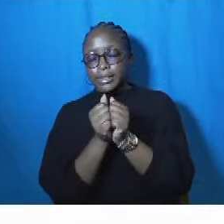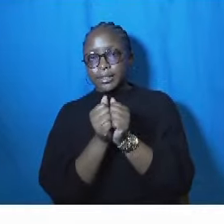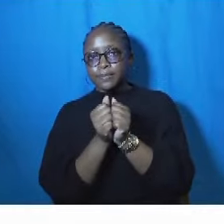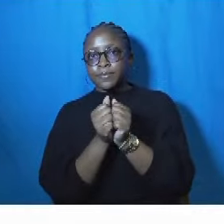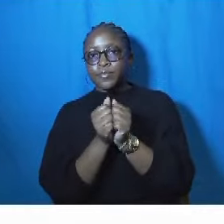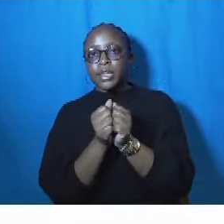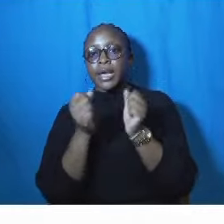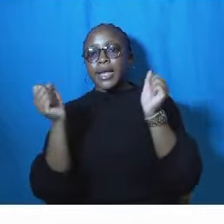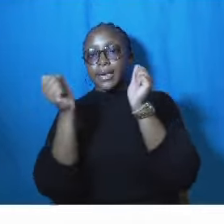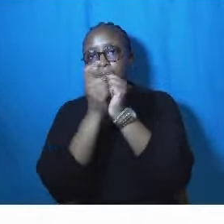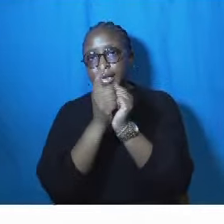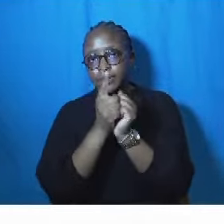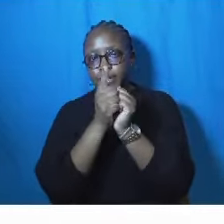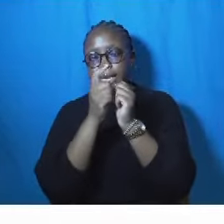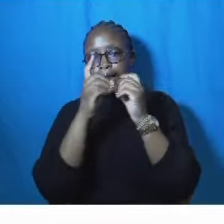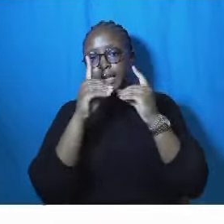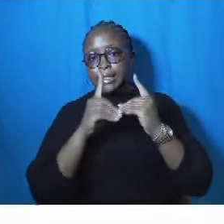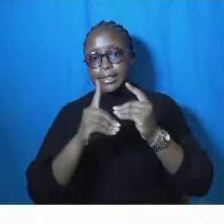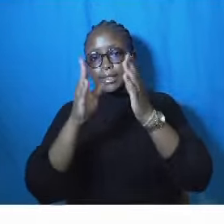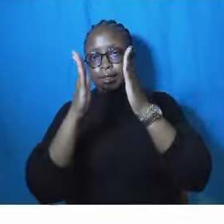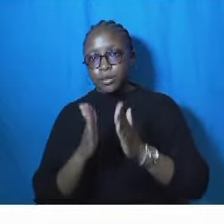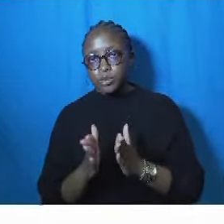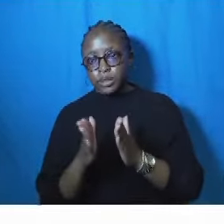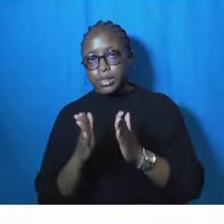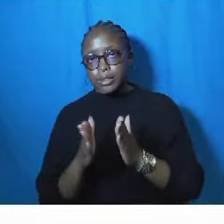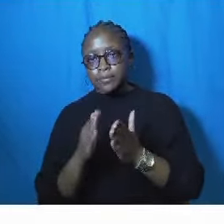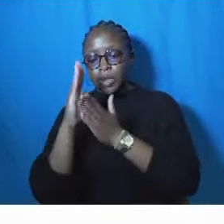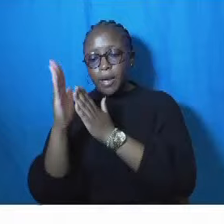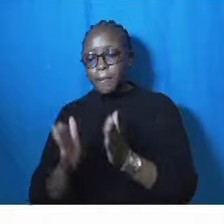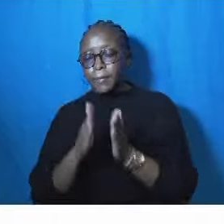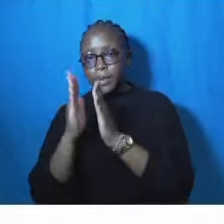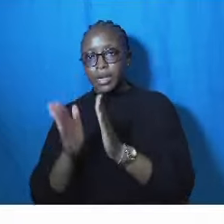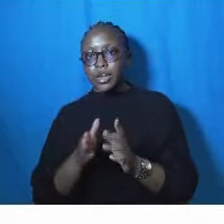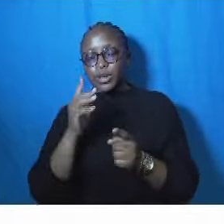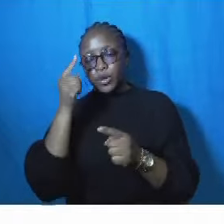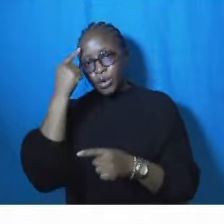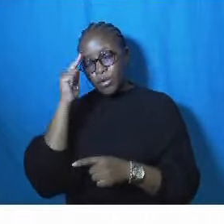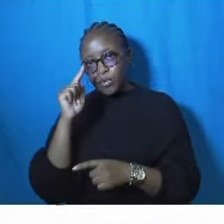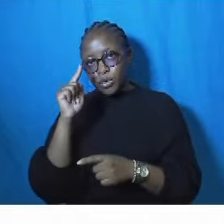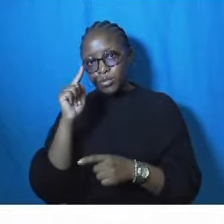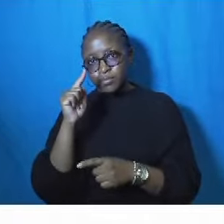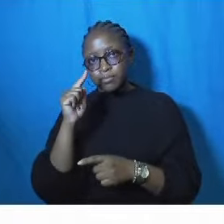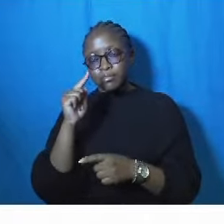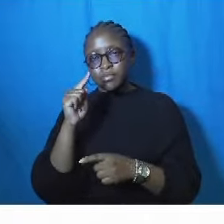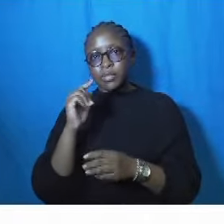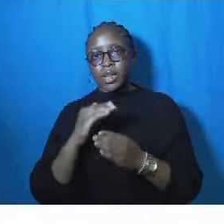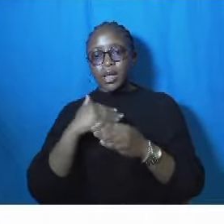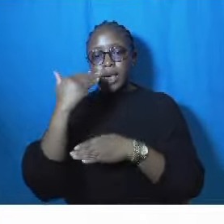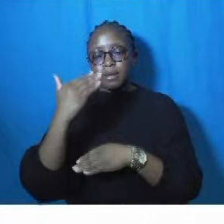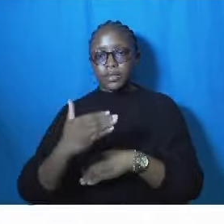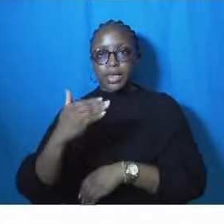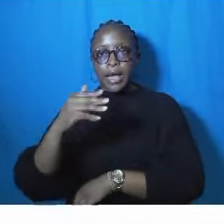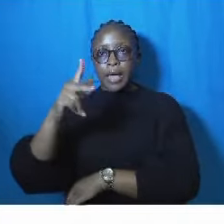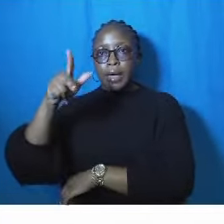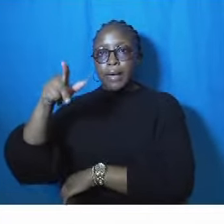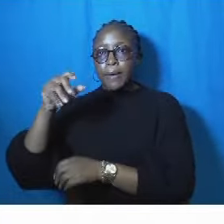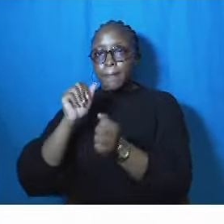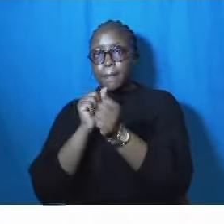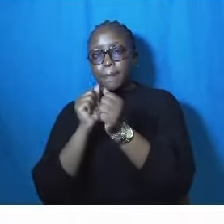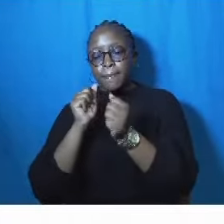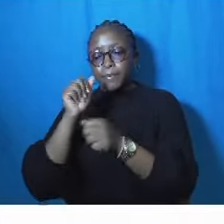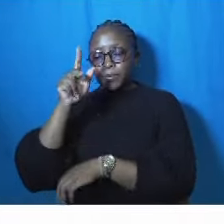preparing them for what was ahead of them, just after the Passover. So the Son prays to the Father.